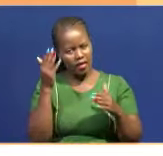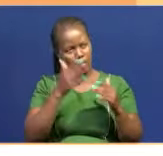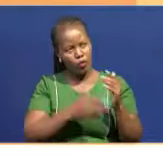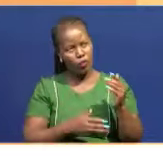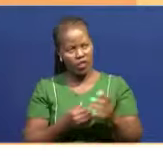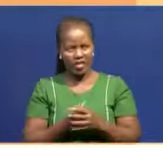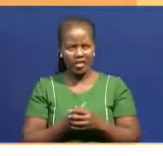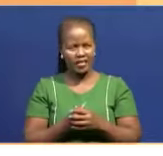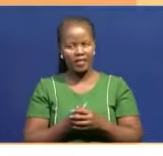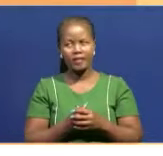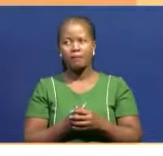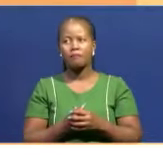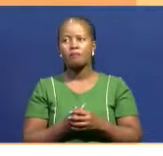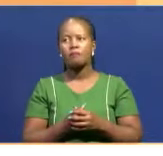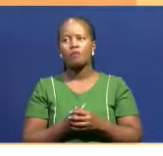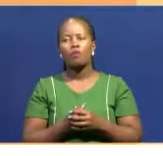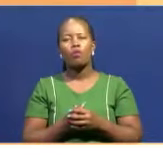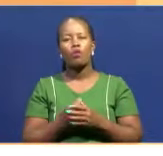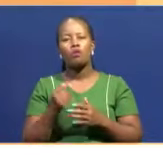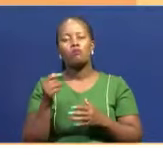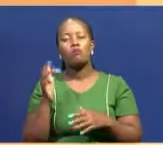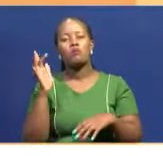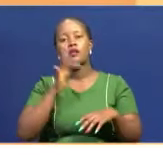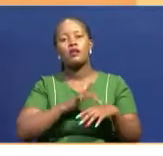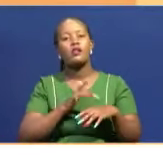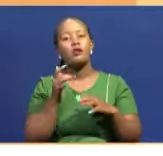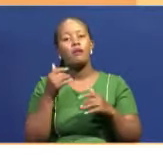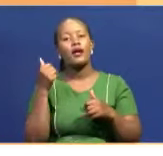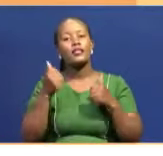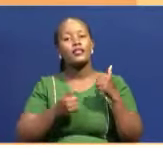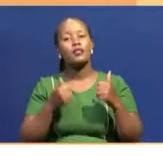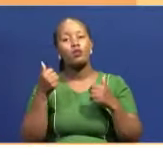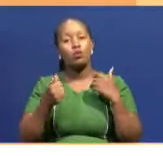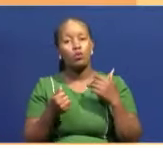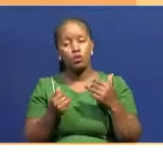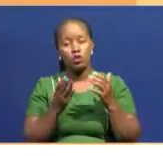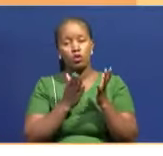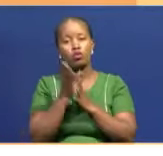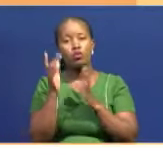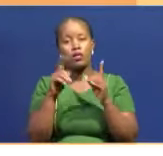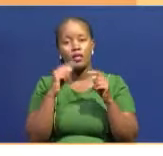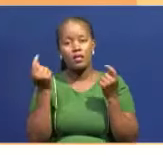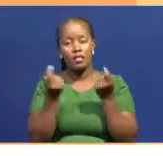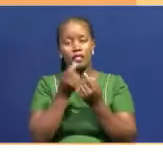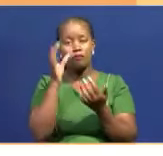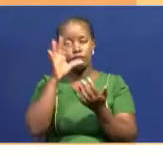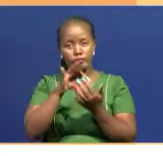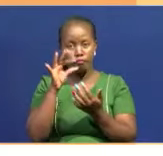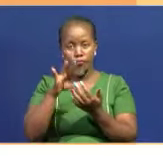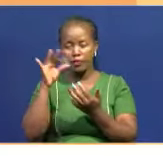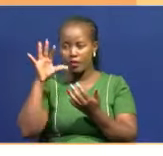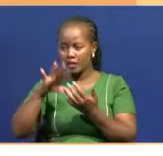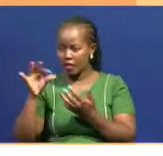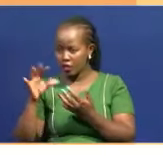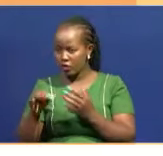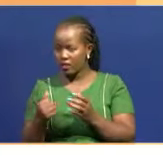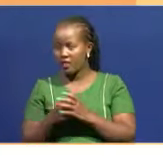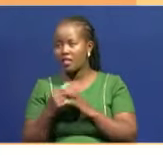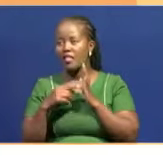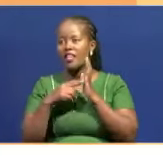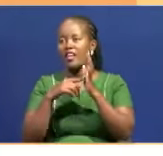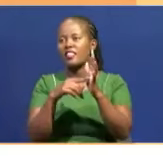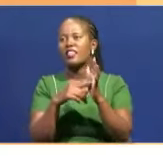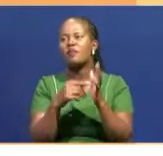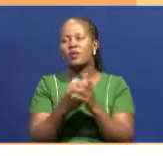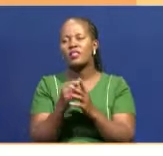weekend, what's the impact now when it comes to team selections, where you find that, for example, we find a franchise saying, hey, how come we